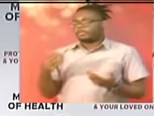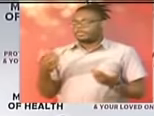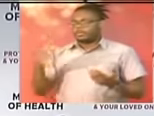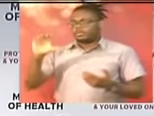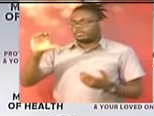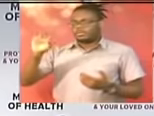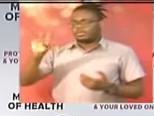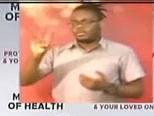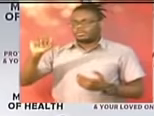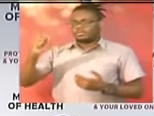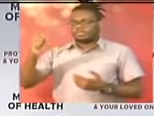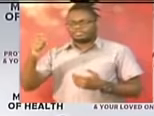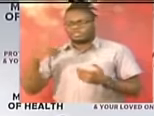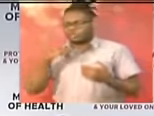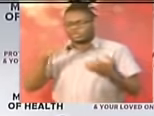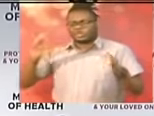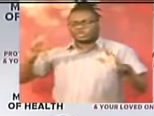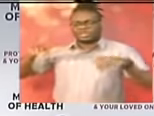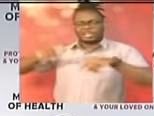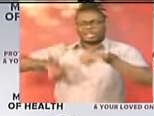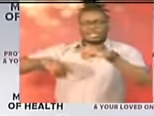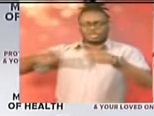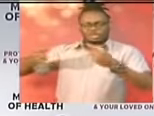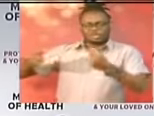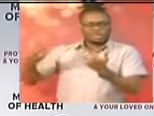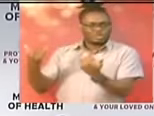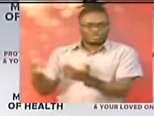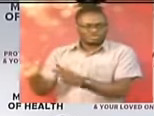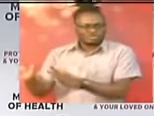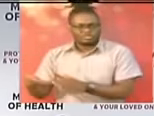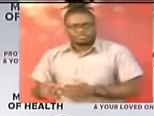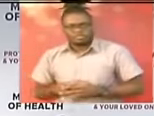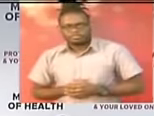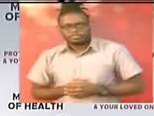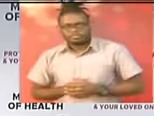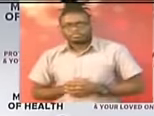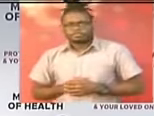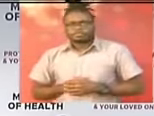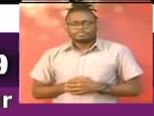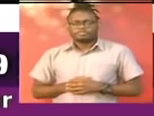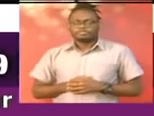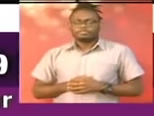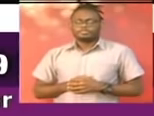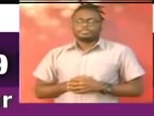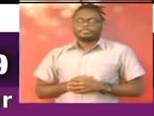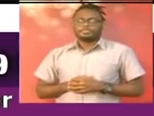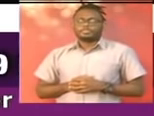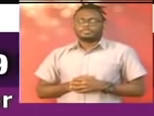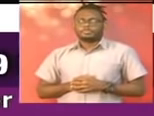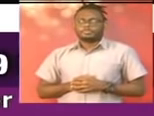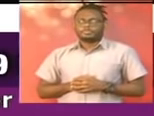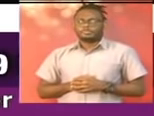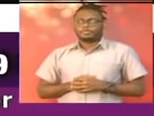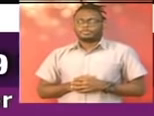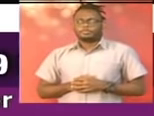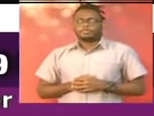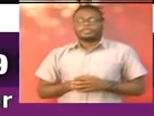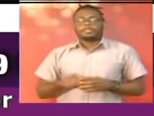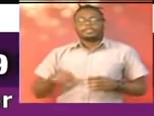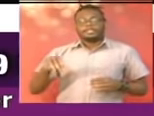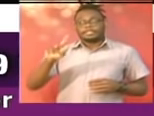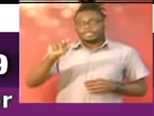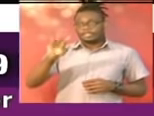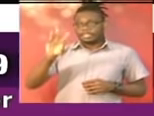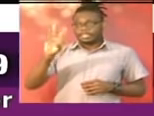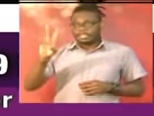TV6 for your 2 questions. Hi, good morning to everybody on the panel. Alicia Boucher from TV6. My